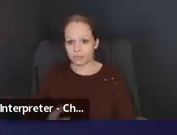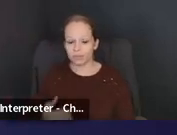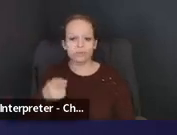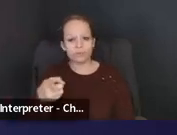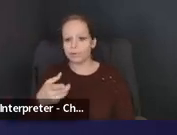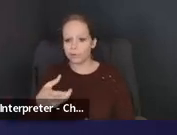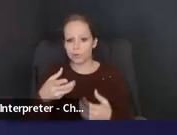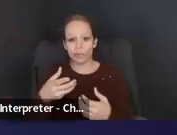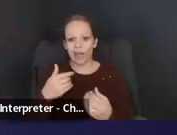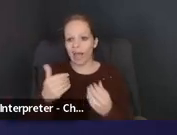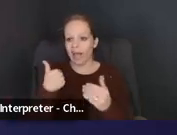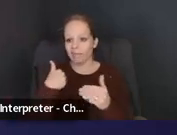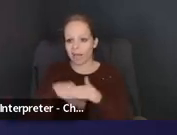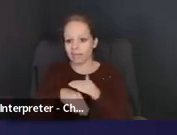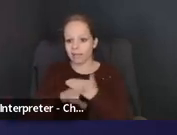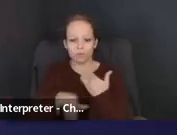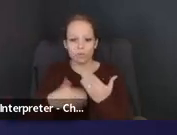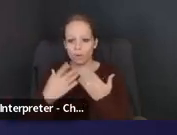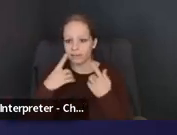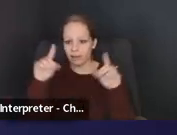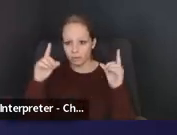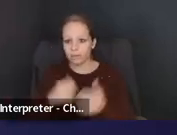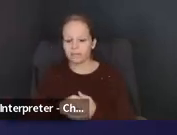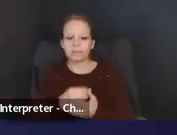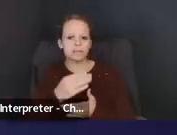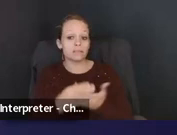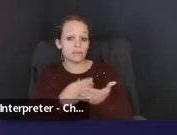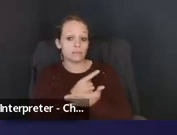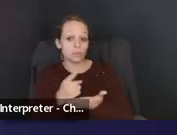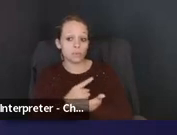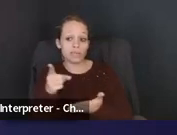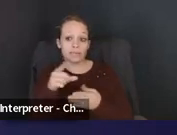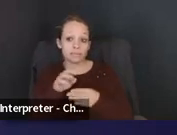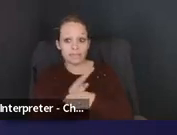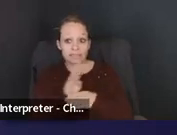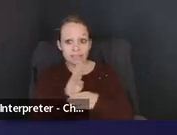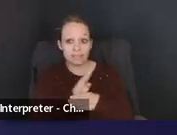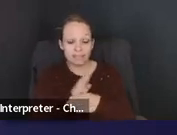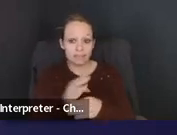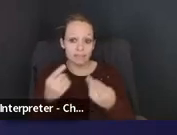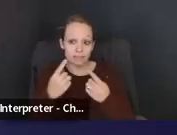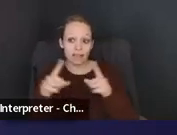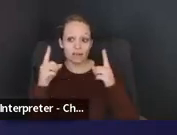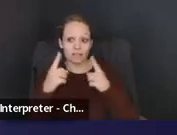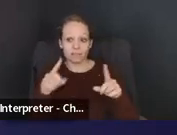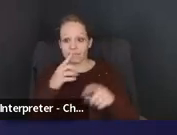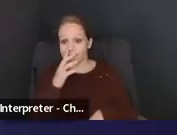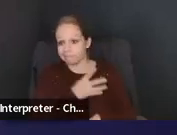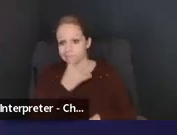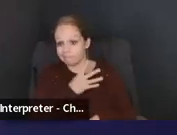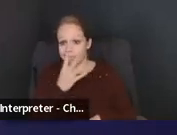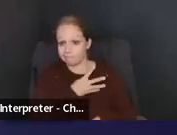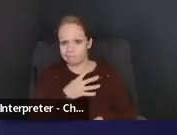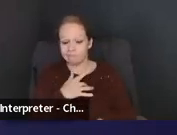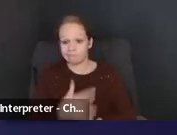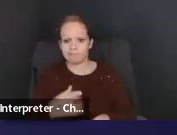the announcements. Some weeks you're really busy and those announcements just kind of fall by the wayside